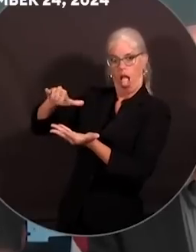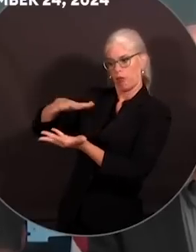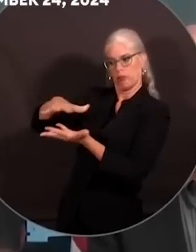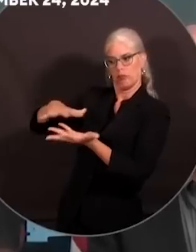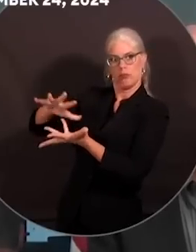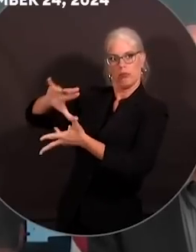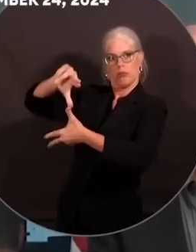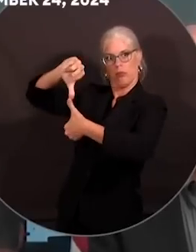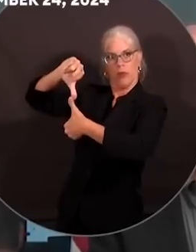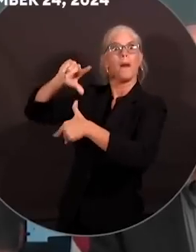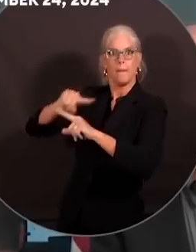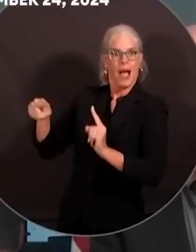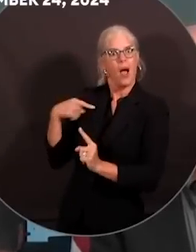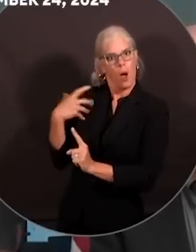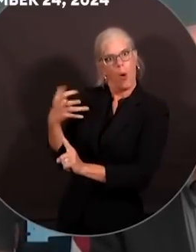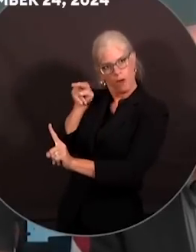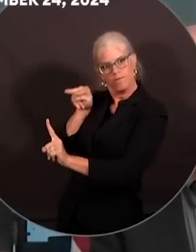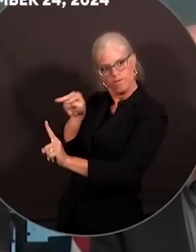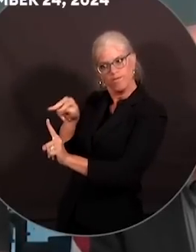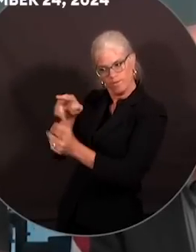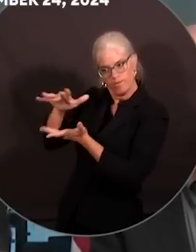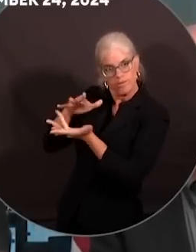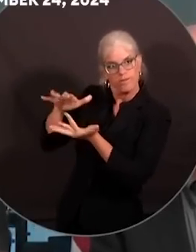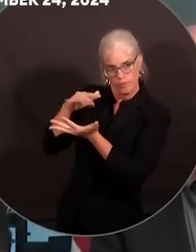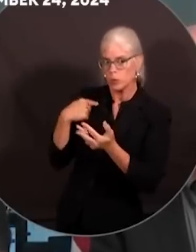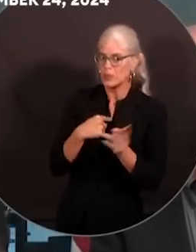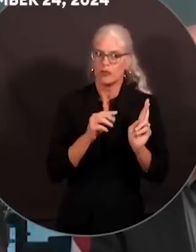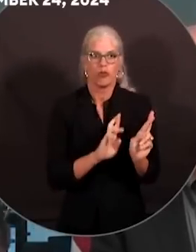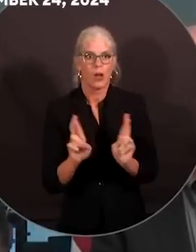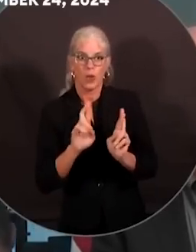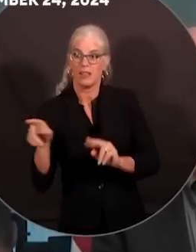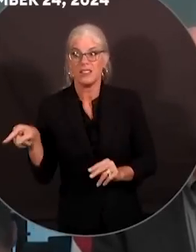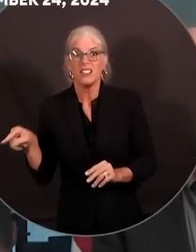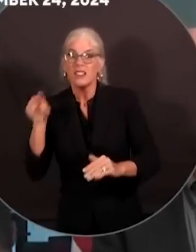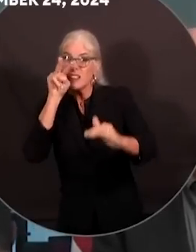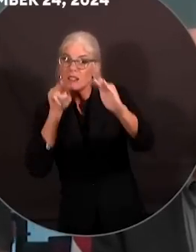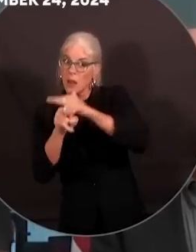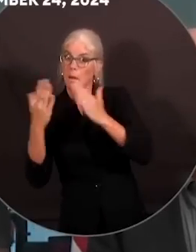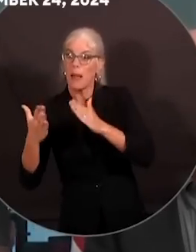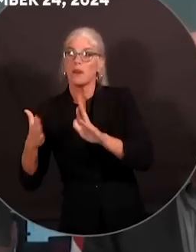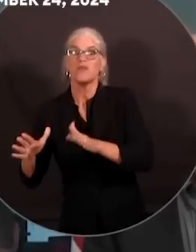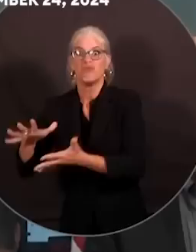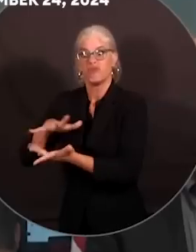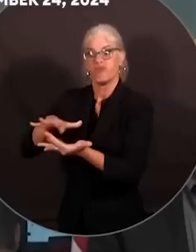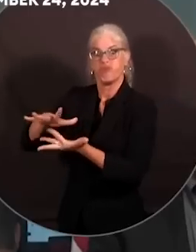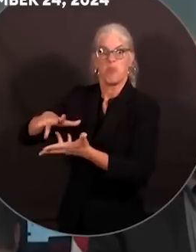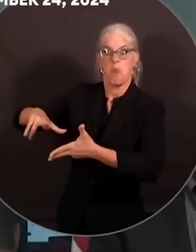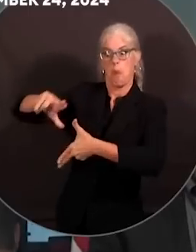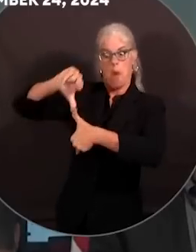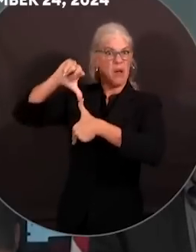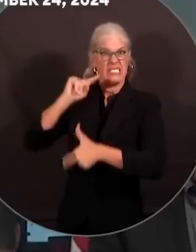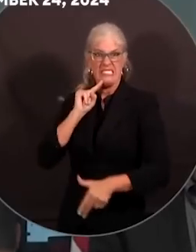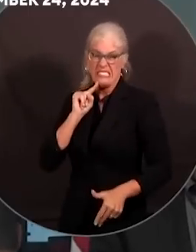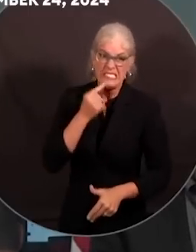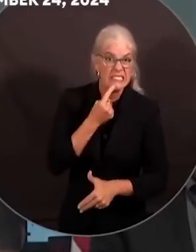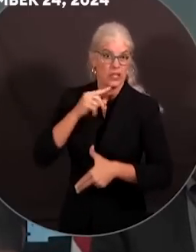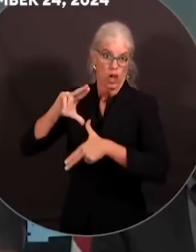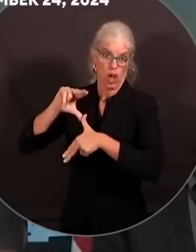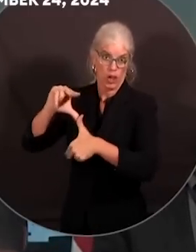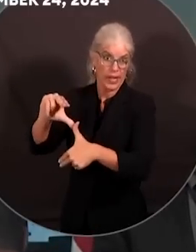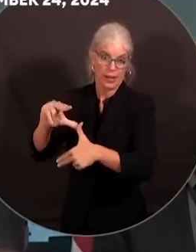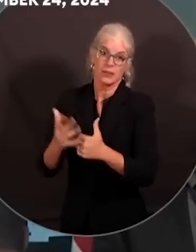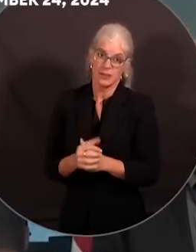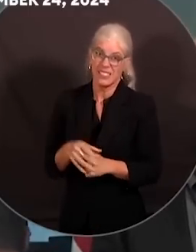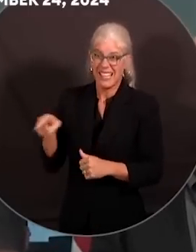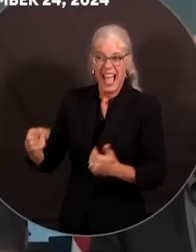but I think the fact that this would be forecasted as a major at this point without formation shows that this has a potential to be a